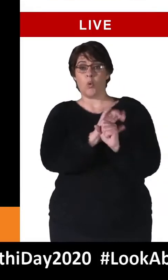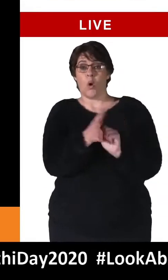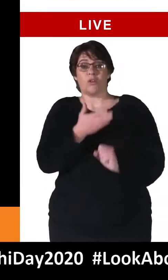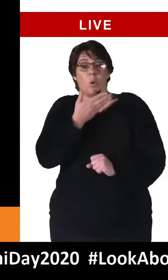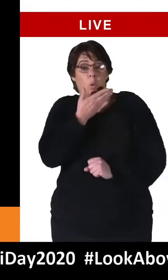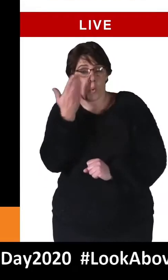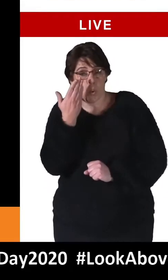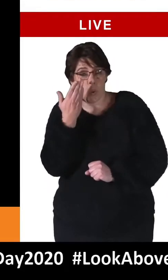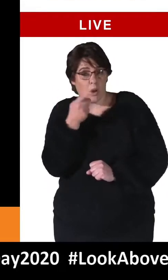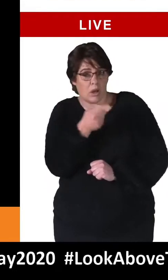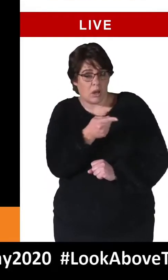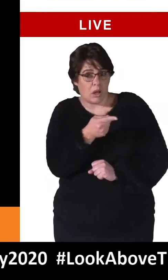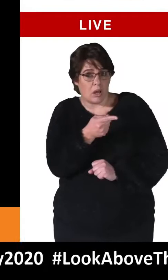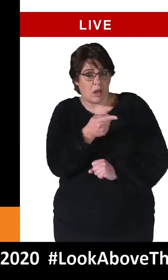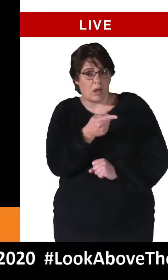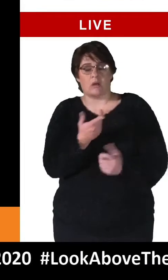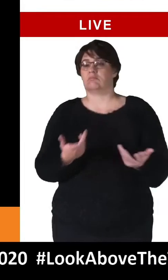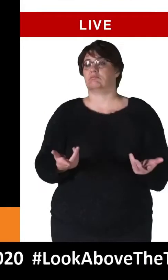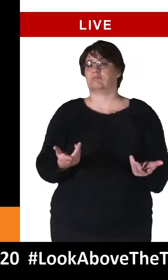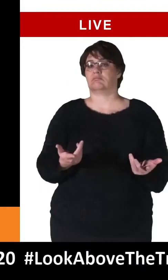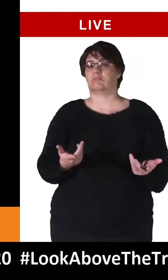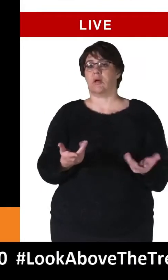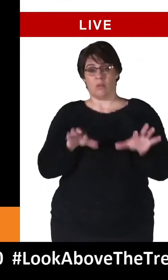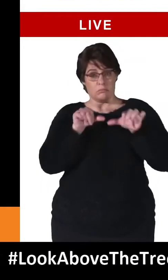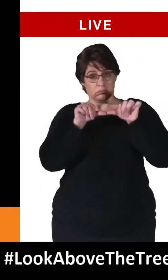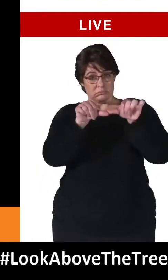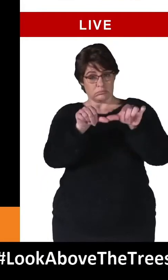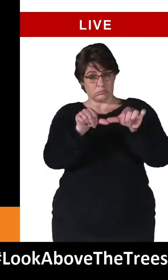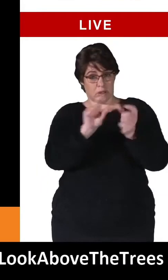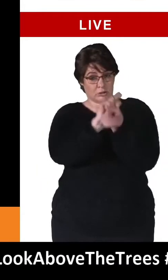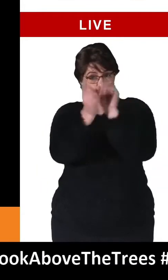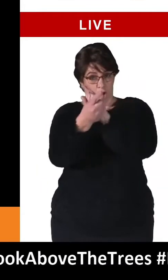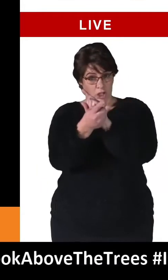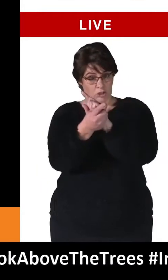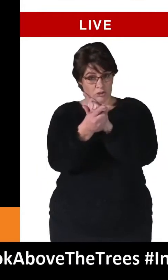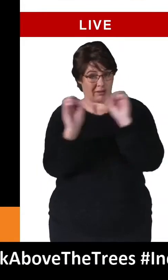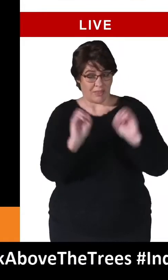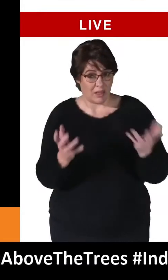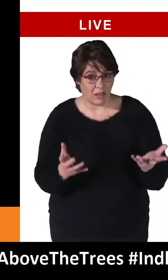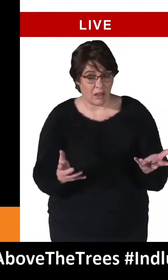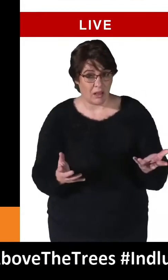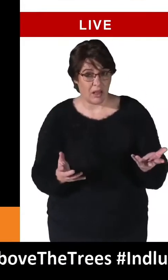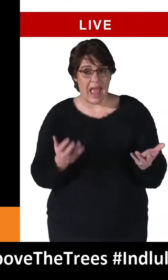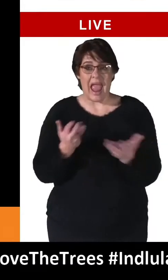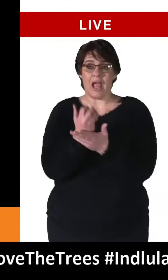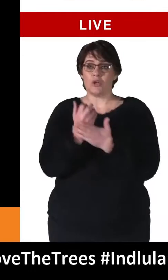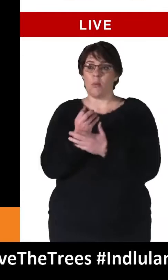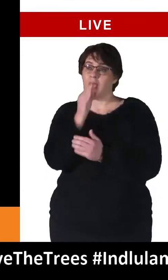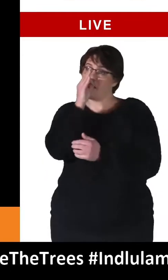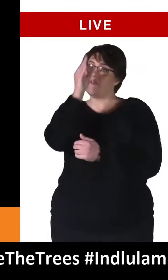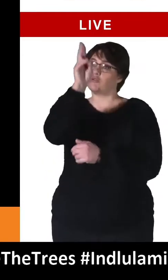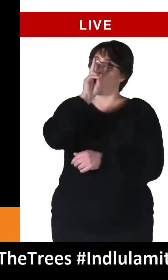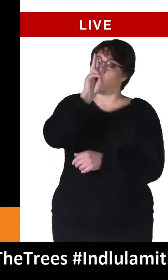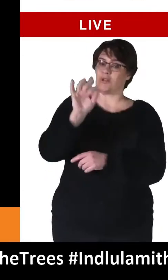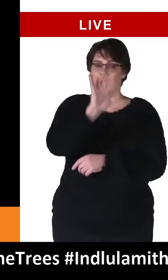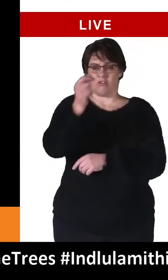COVID-19 and the status quo remained unchanged, what would be likely economic outlook for